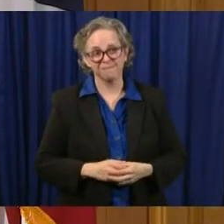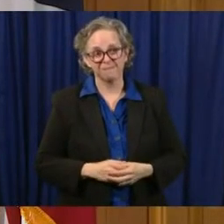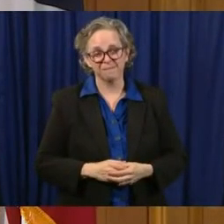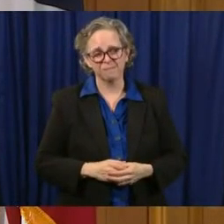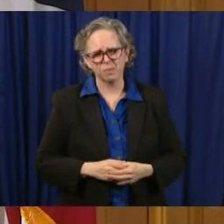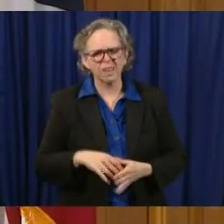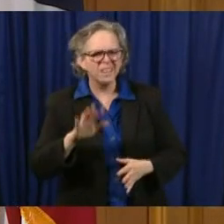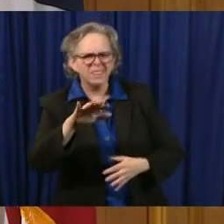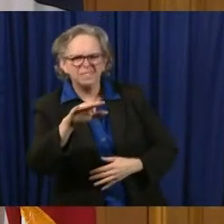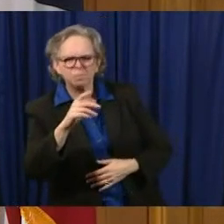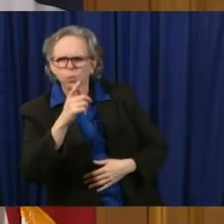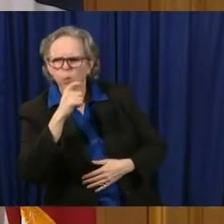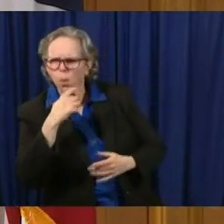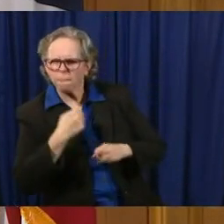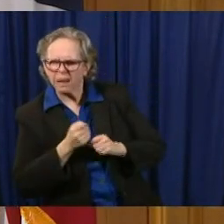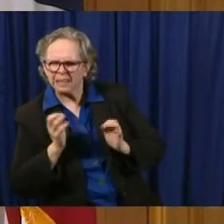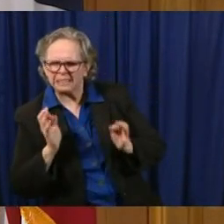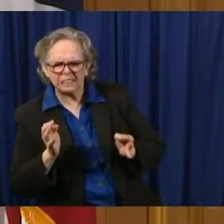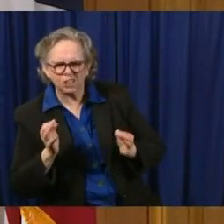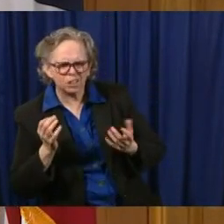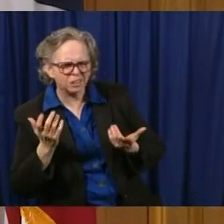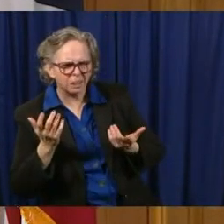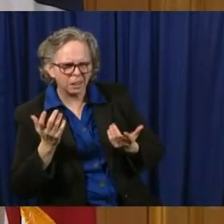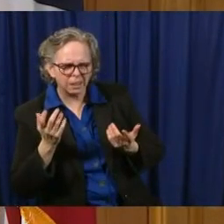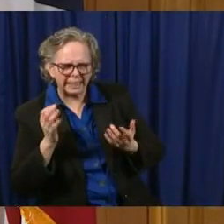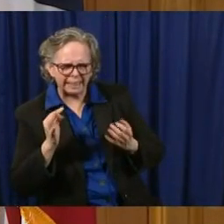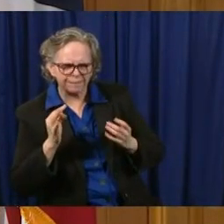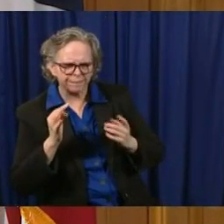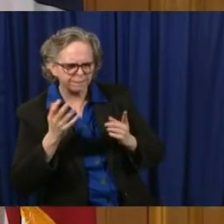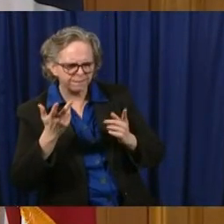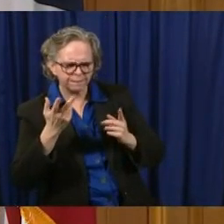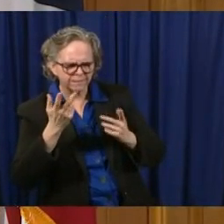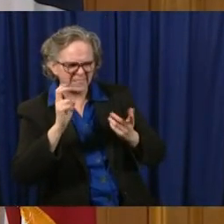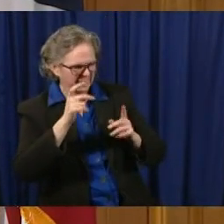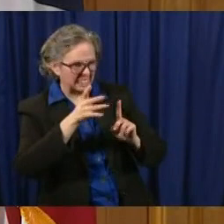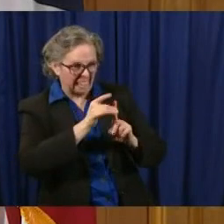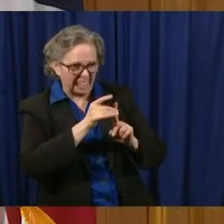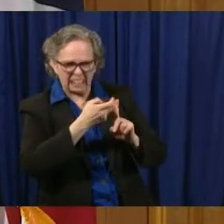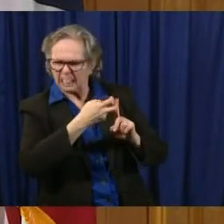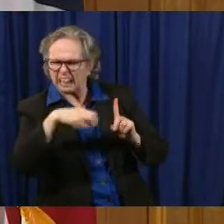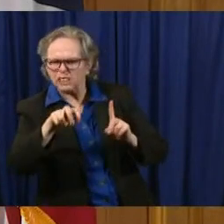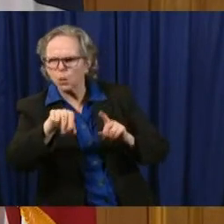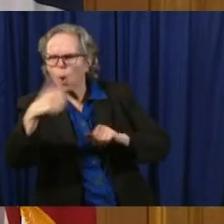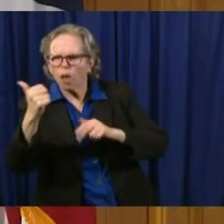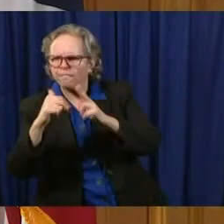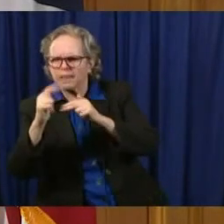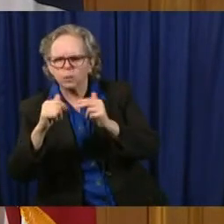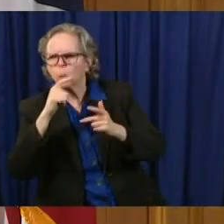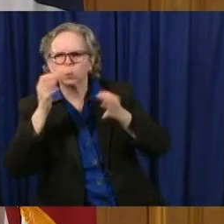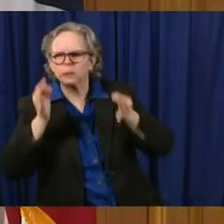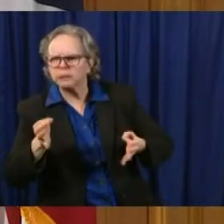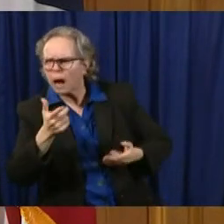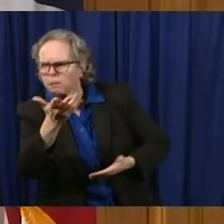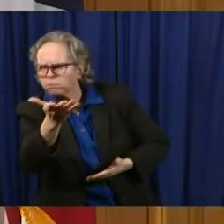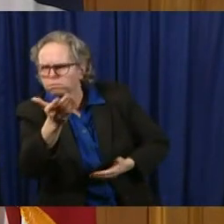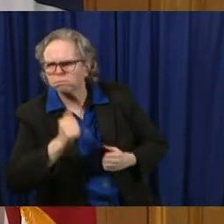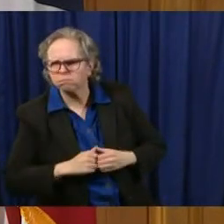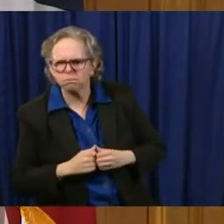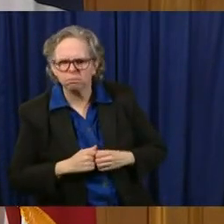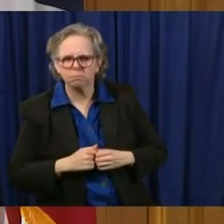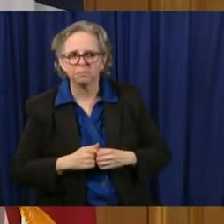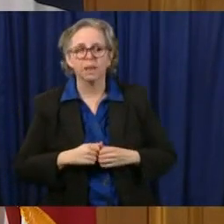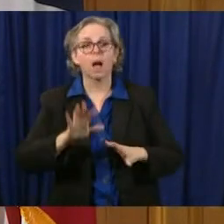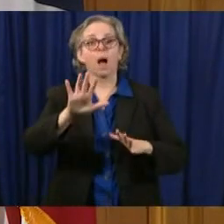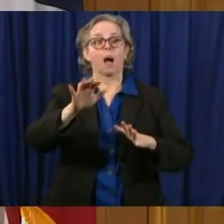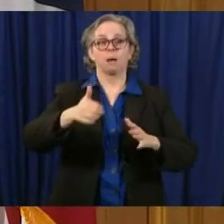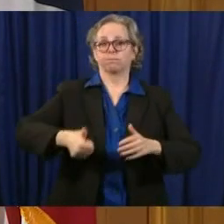be transferred to another facility? That's the director's decision. That's and if it's for medical reasons, that's a medical decision.